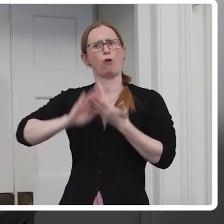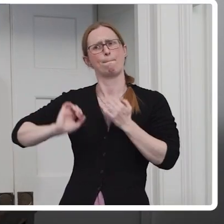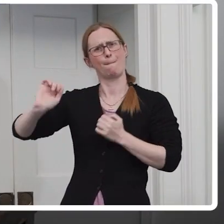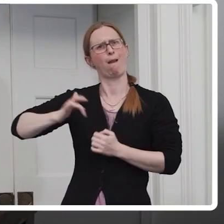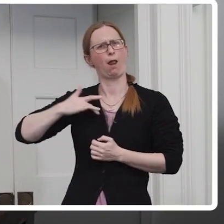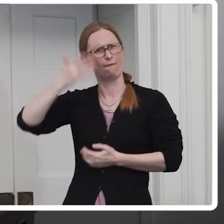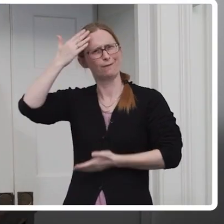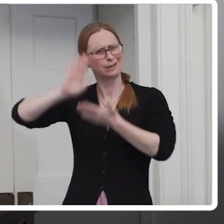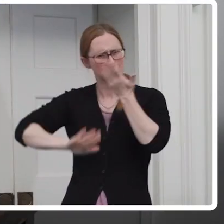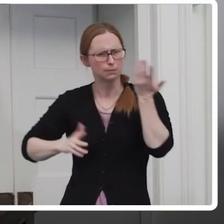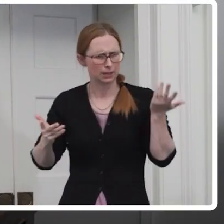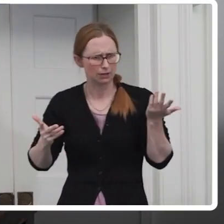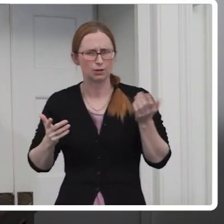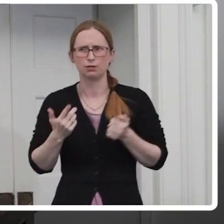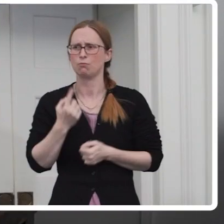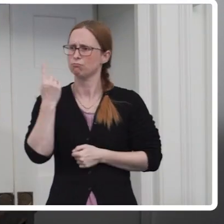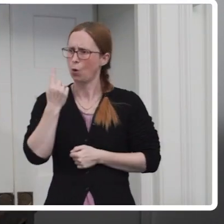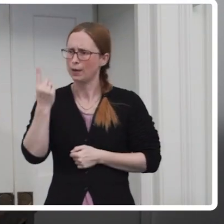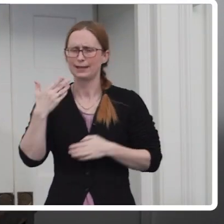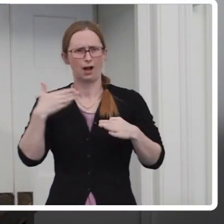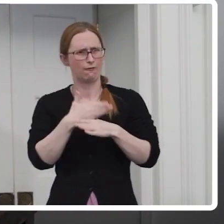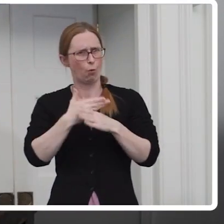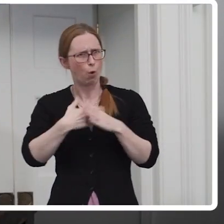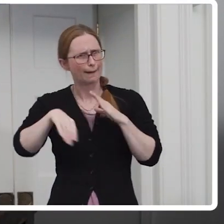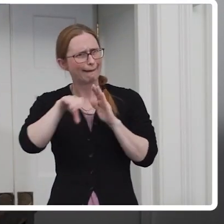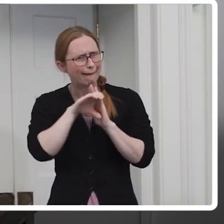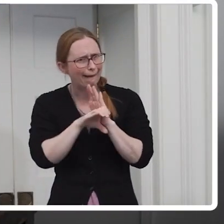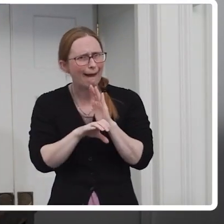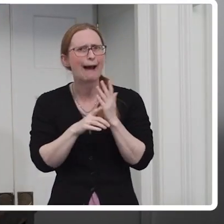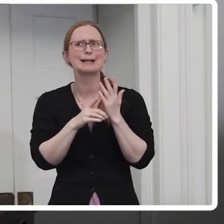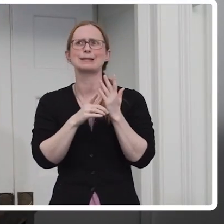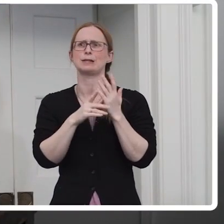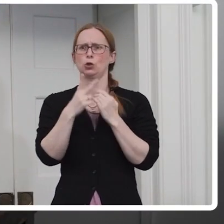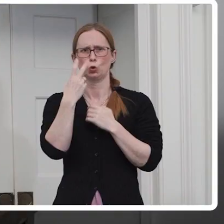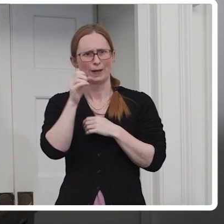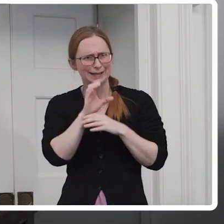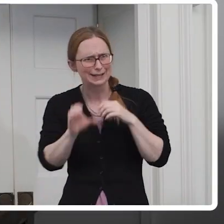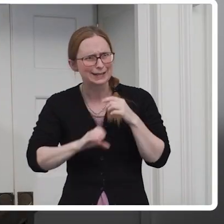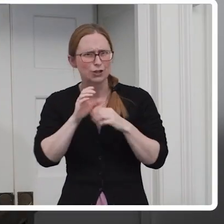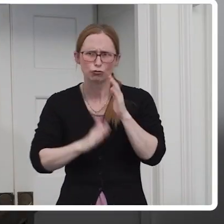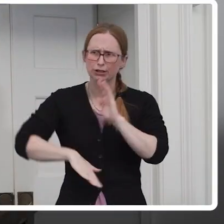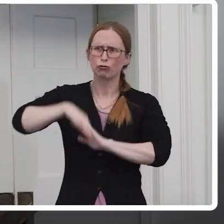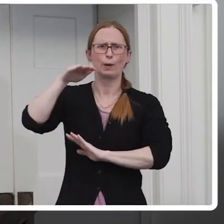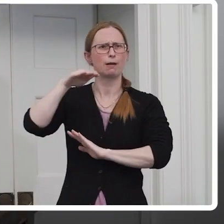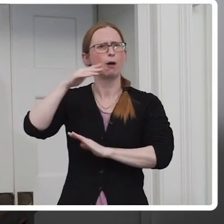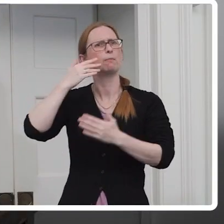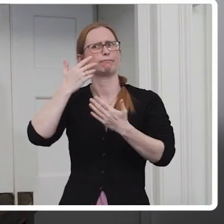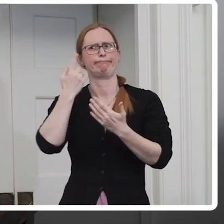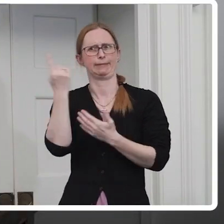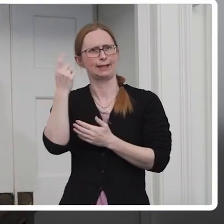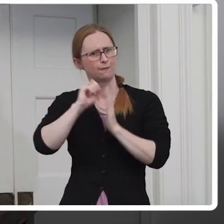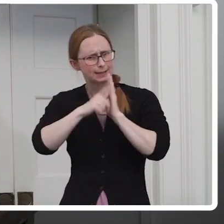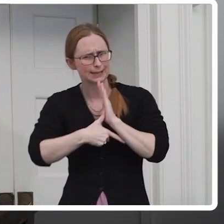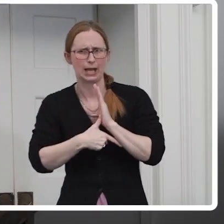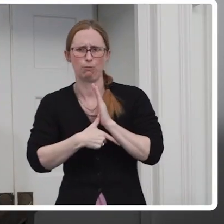informed by her life experiences. So as a working class woman growing up at the start of the 20th century and as a